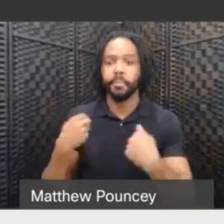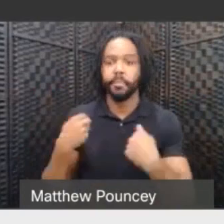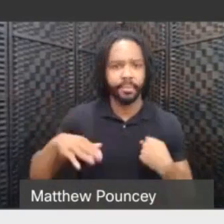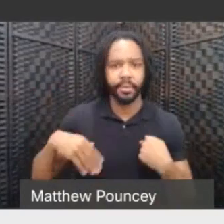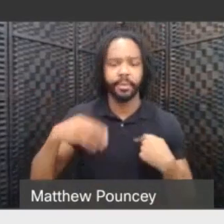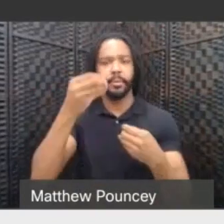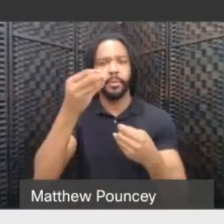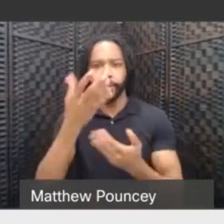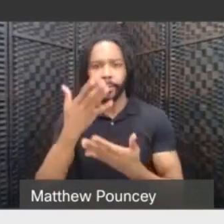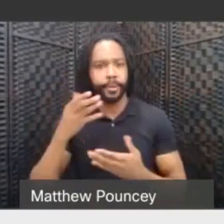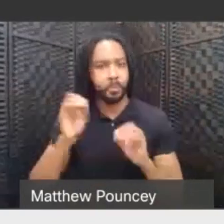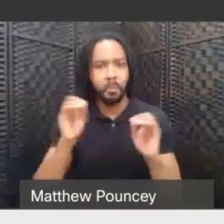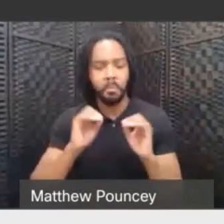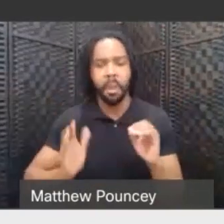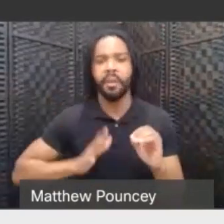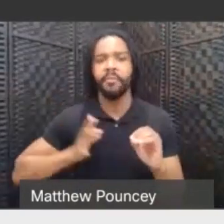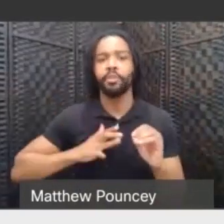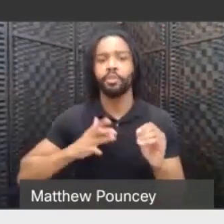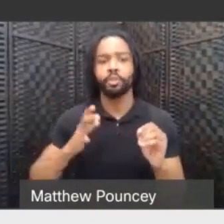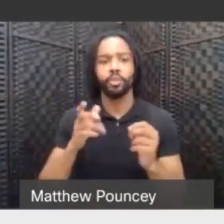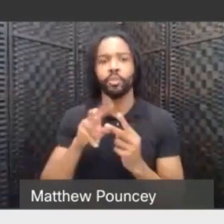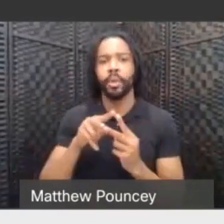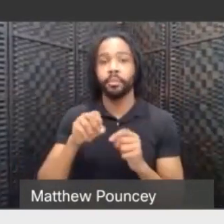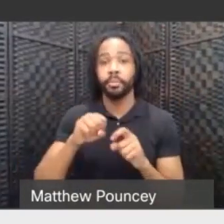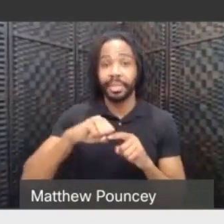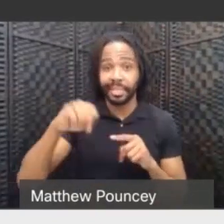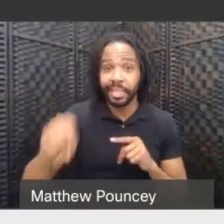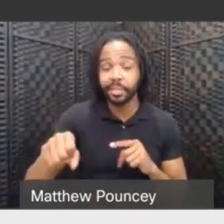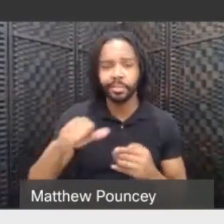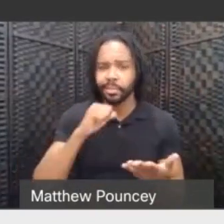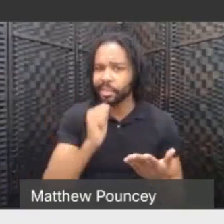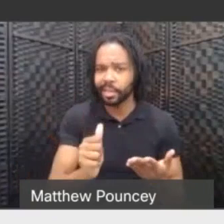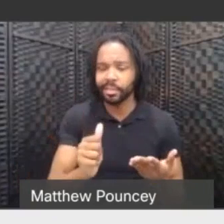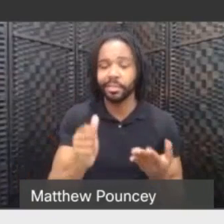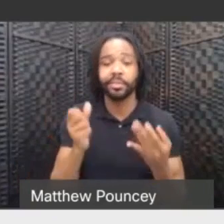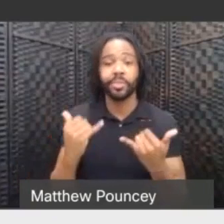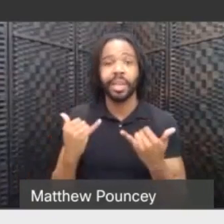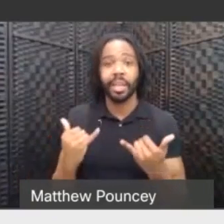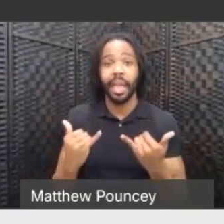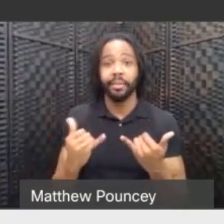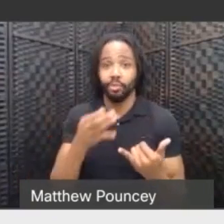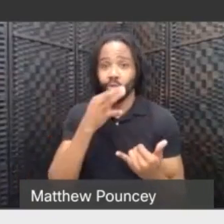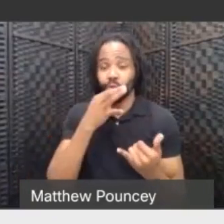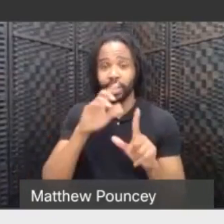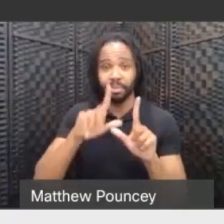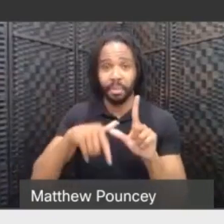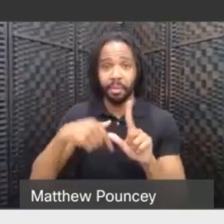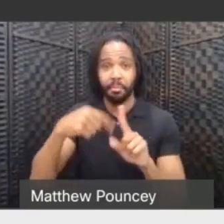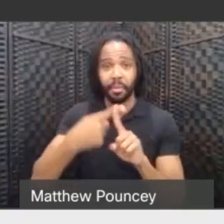yet heard anything official about whether it will be extended. It's currently expiring in